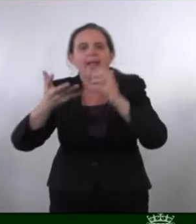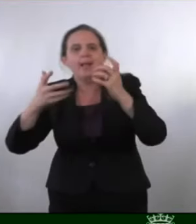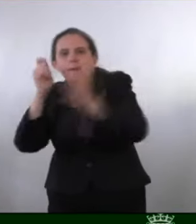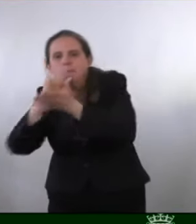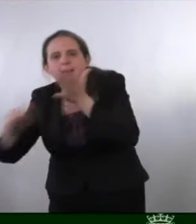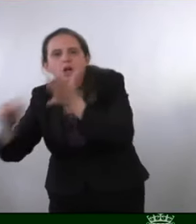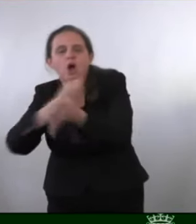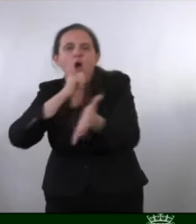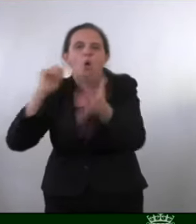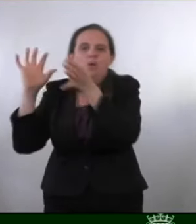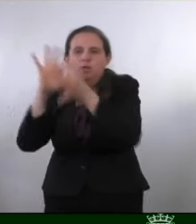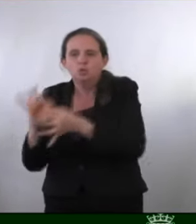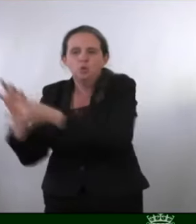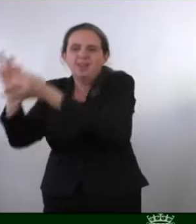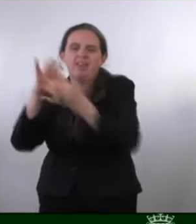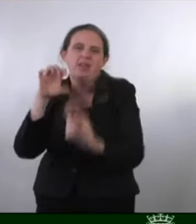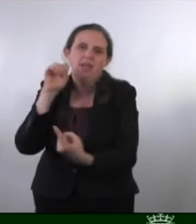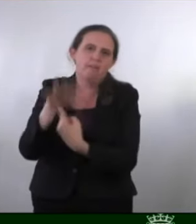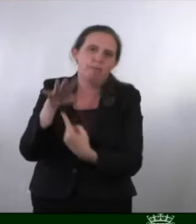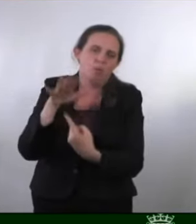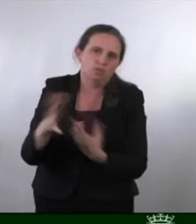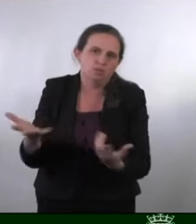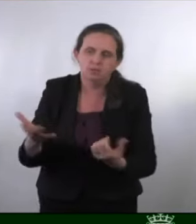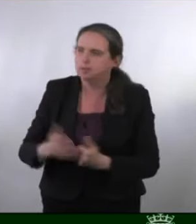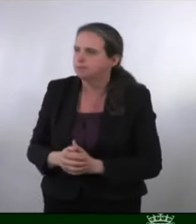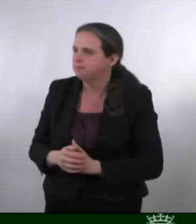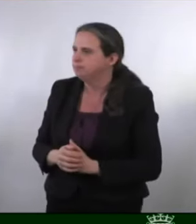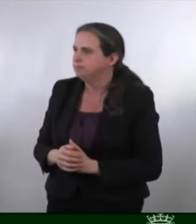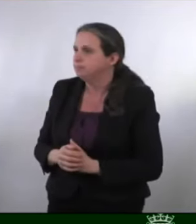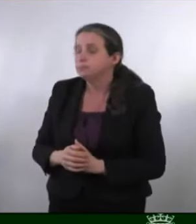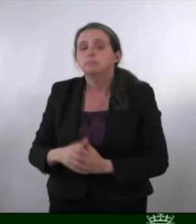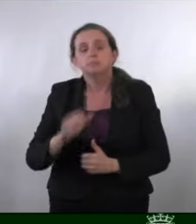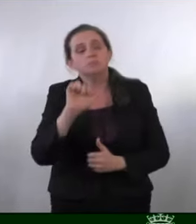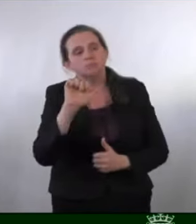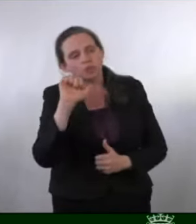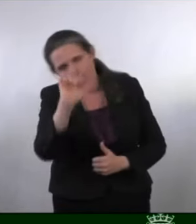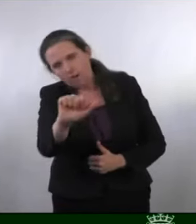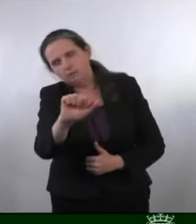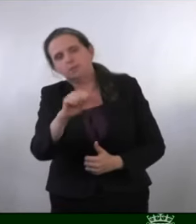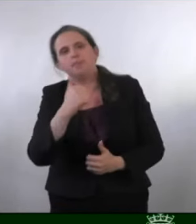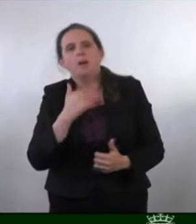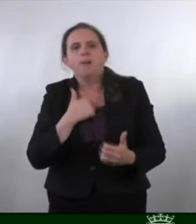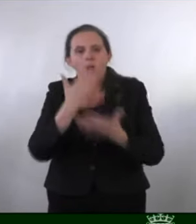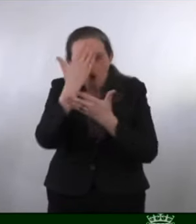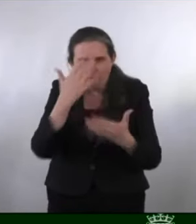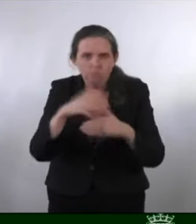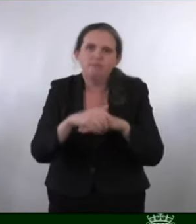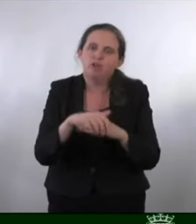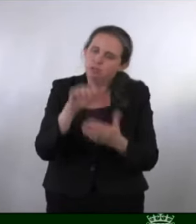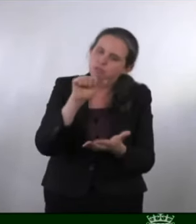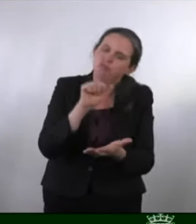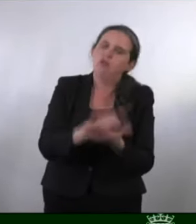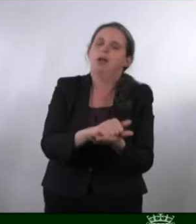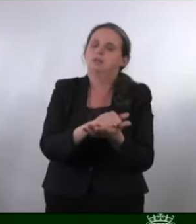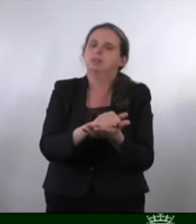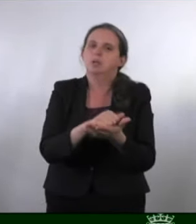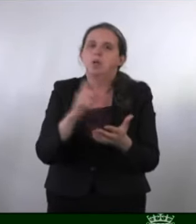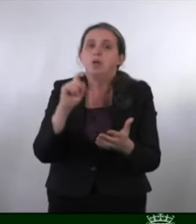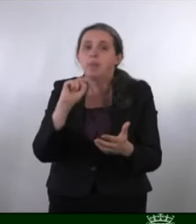to support bingo halls and bowling alleys in the way that he does. They're going to be open, as he knows, in